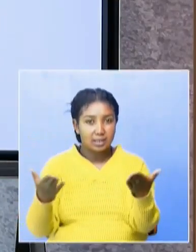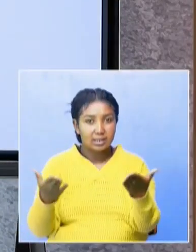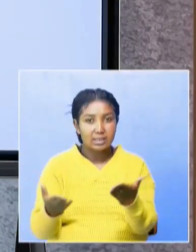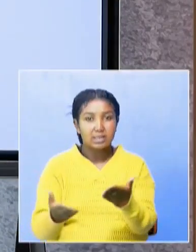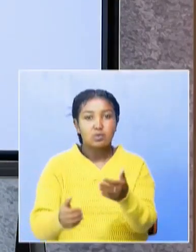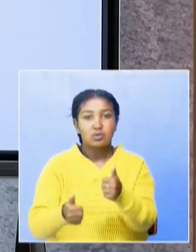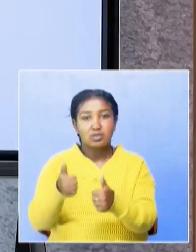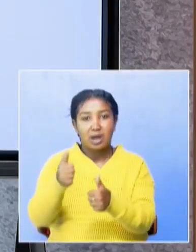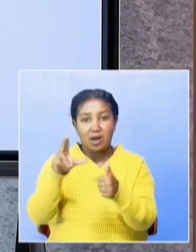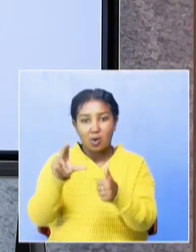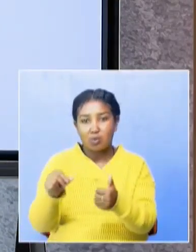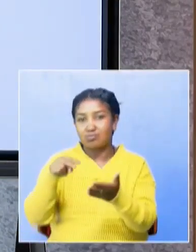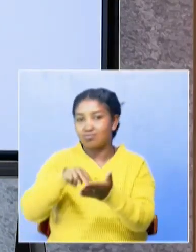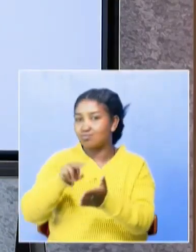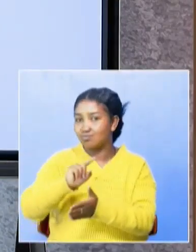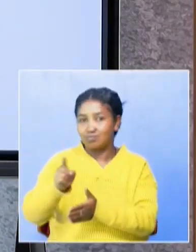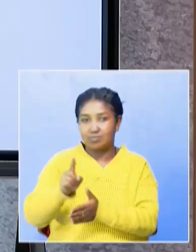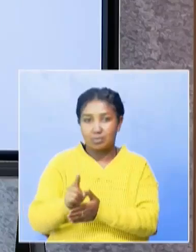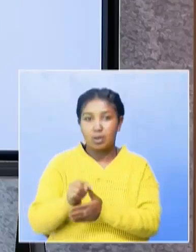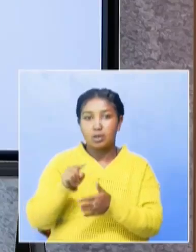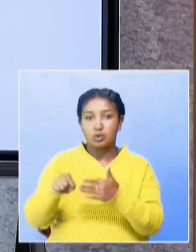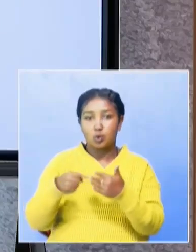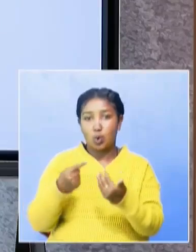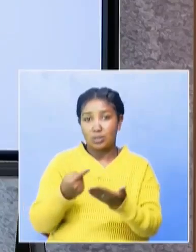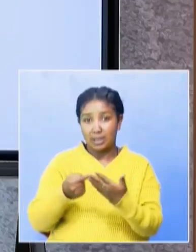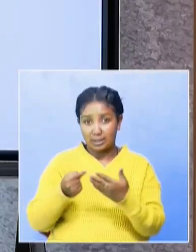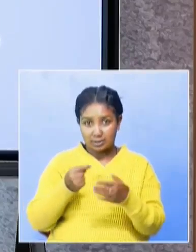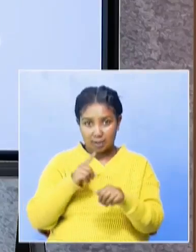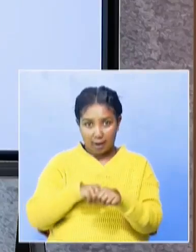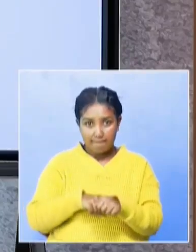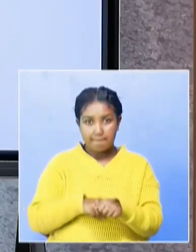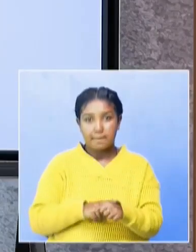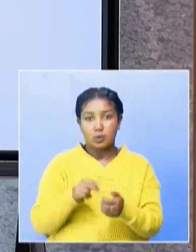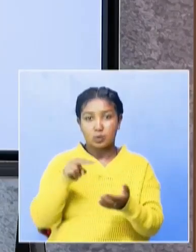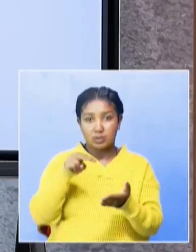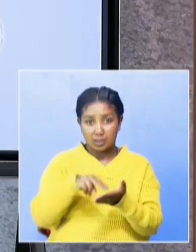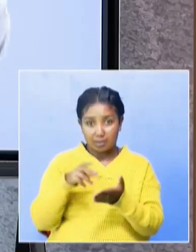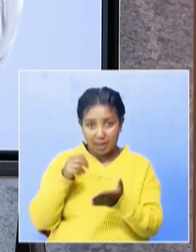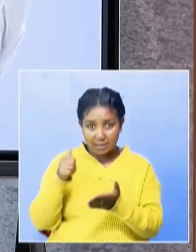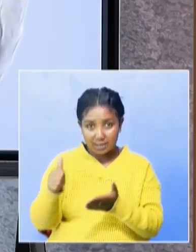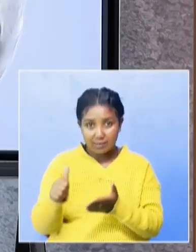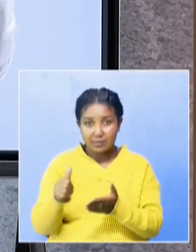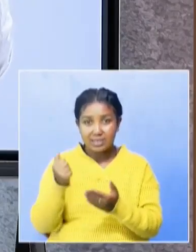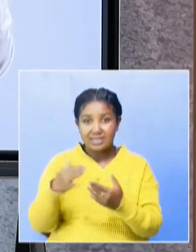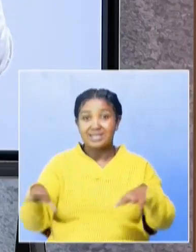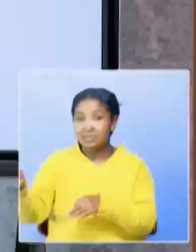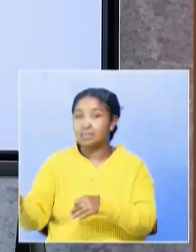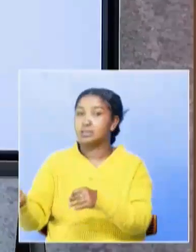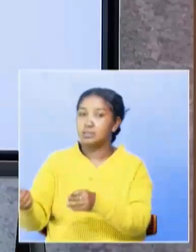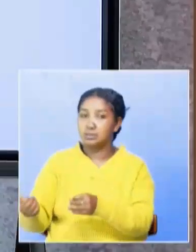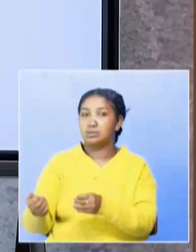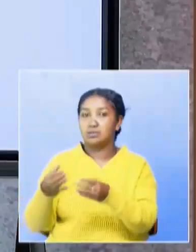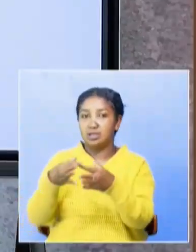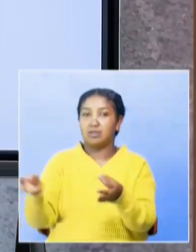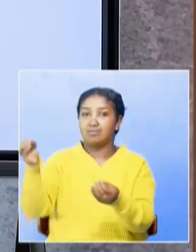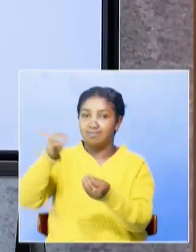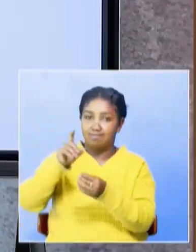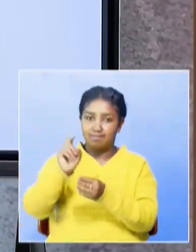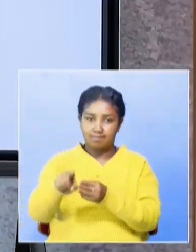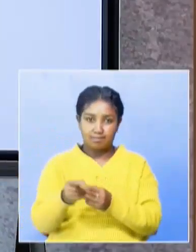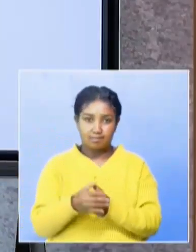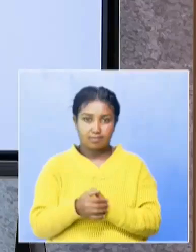which cannot stand by itself. So at that time, to stand by itself, it needs another independent